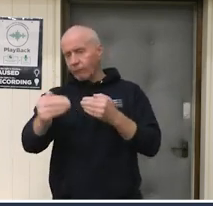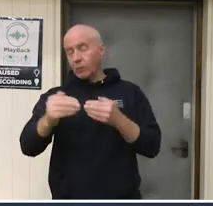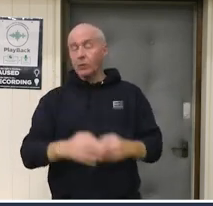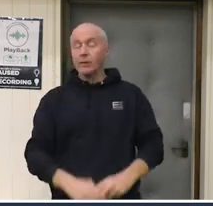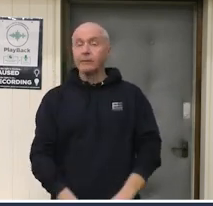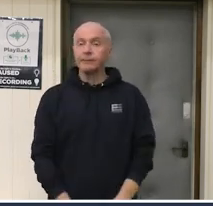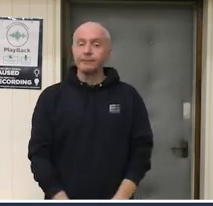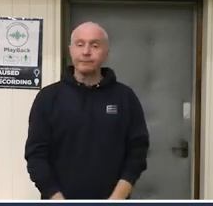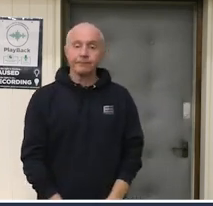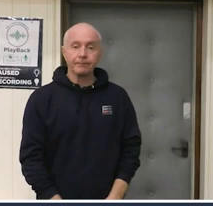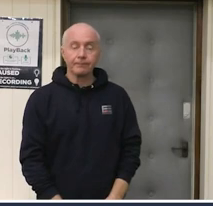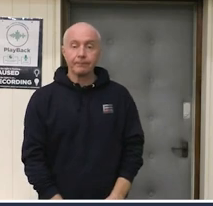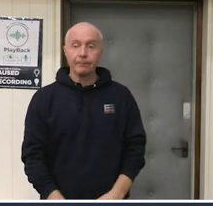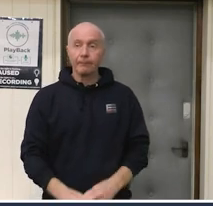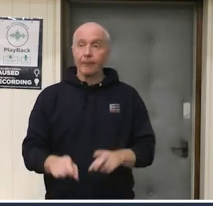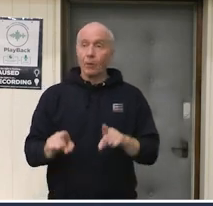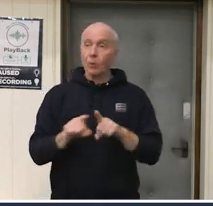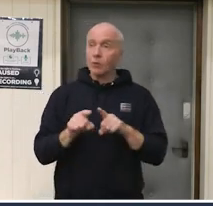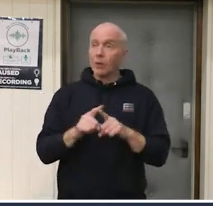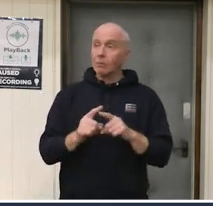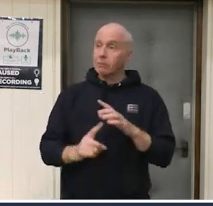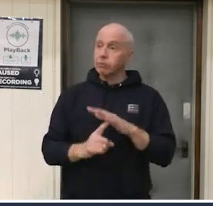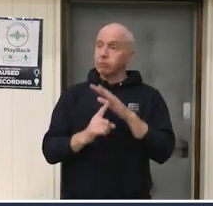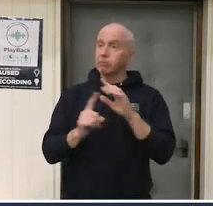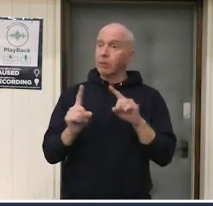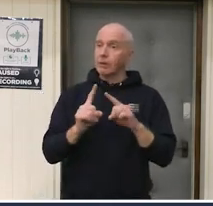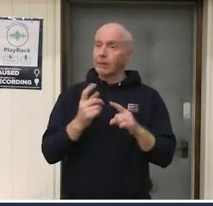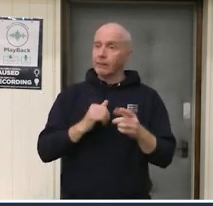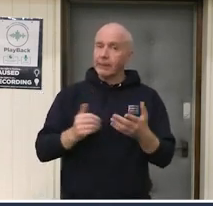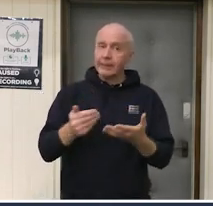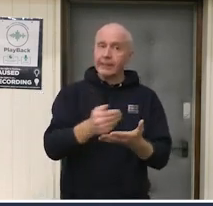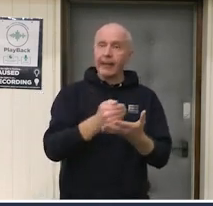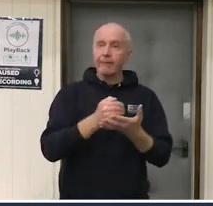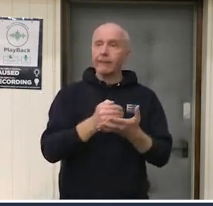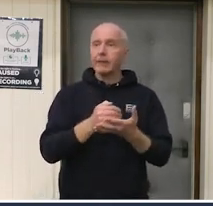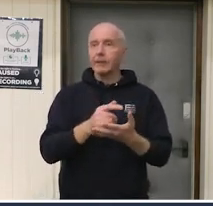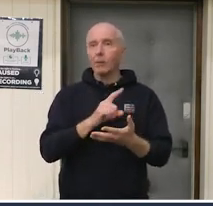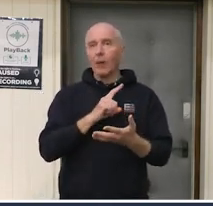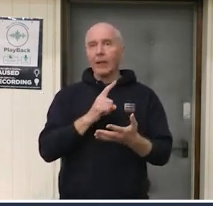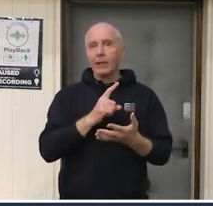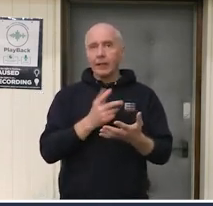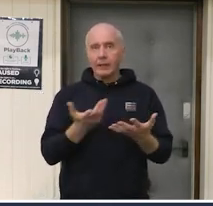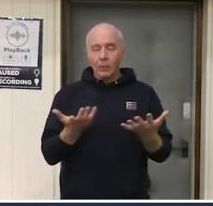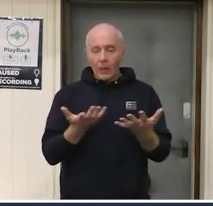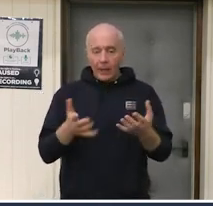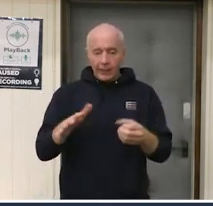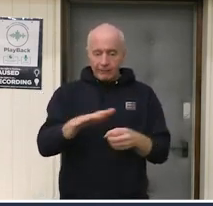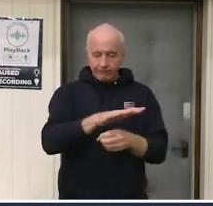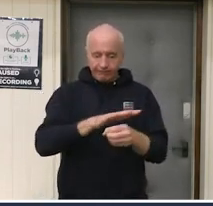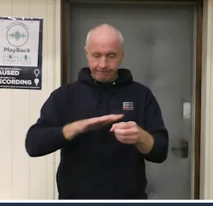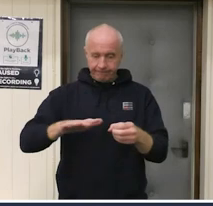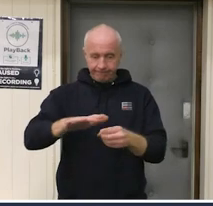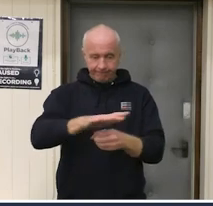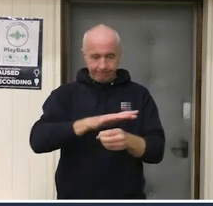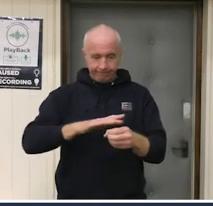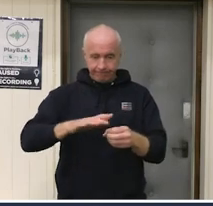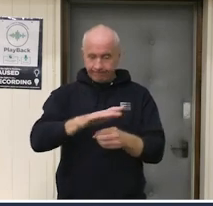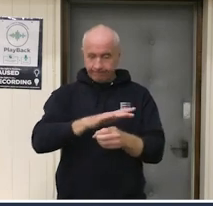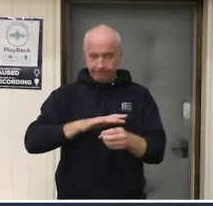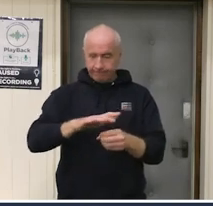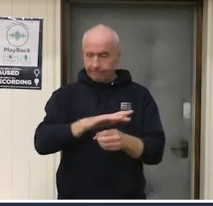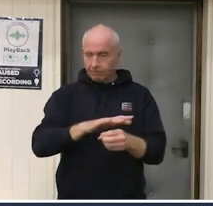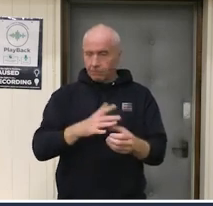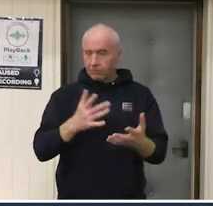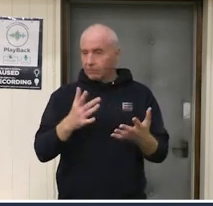safe, right? Because it's going to be in our locale somewhere along the line, right? So even if it's